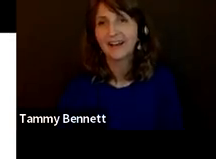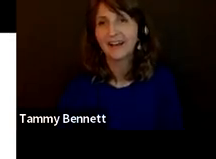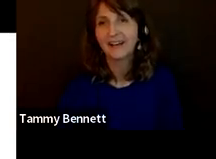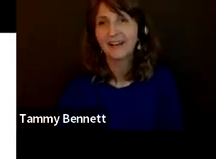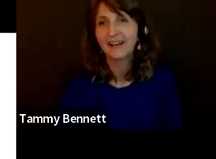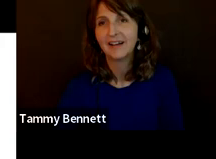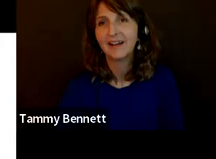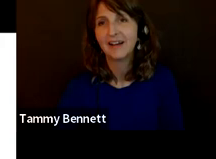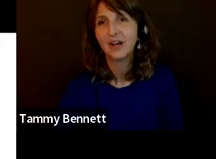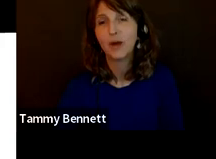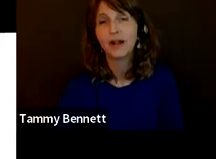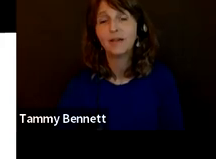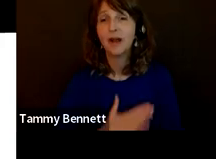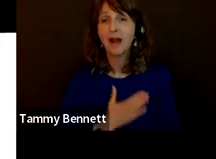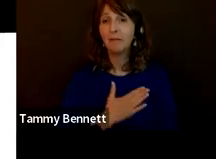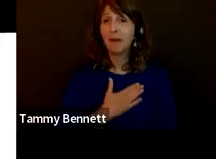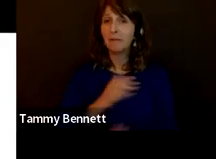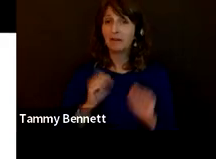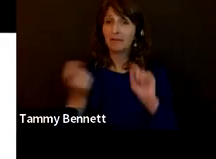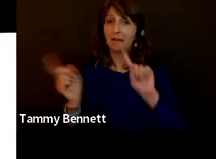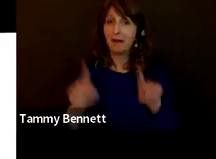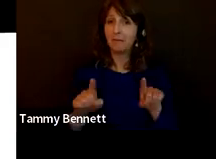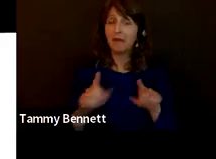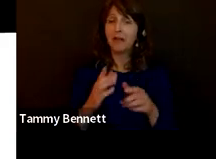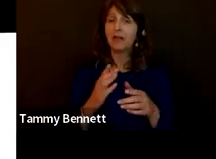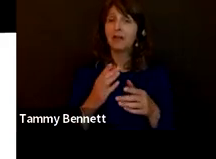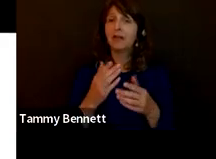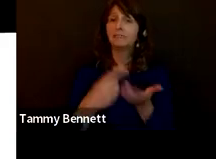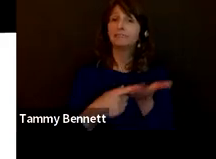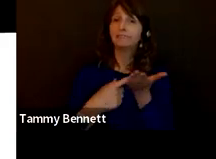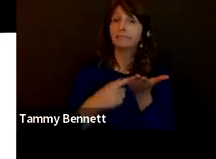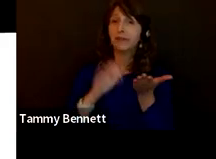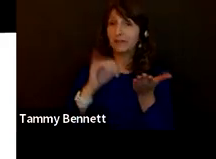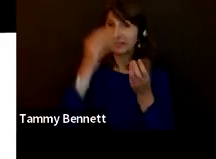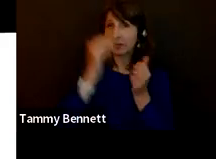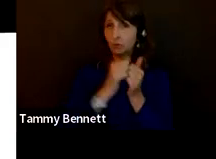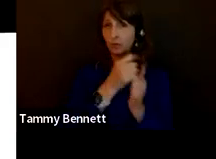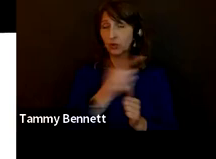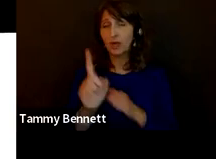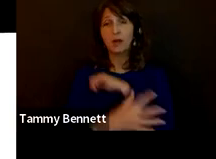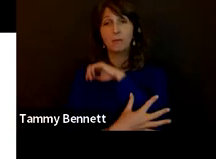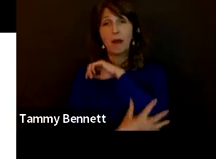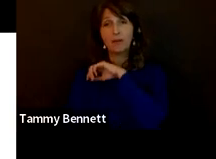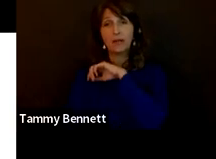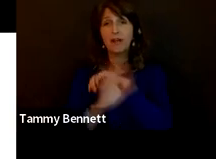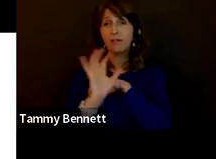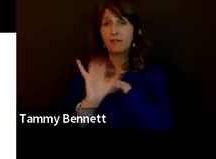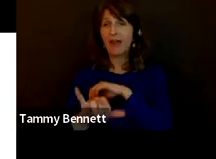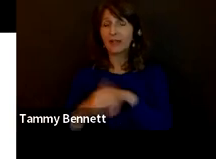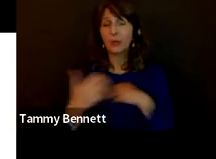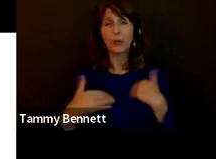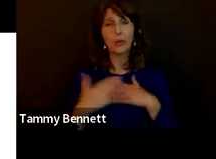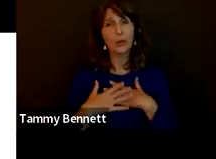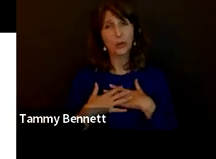opportunity to come and share this information with you. Poverty is very near and dear to my heart. And I think that if we strive to create